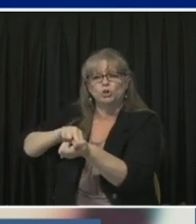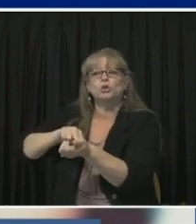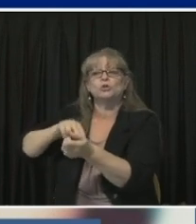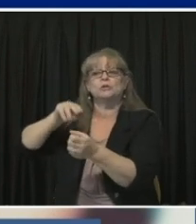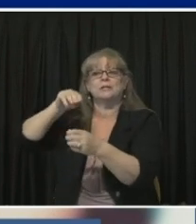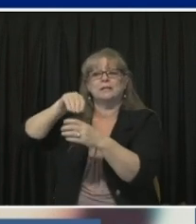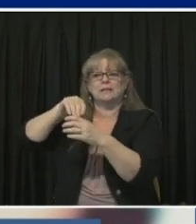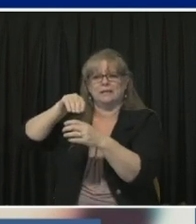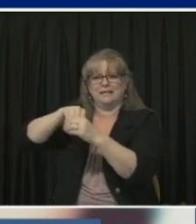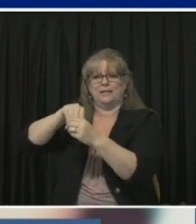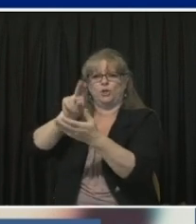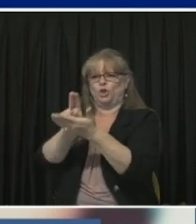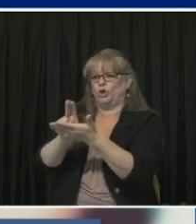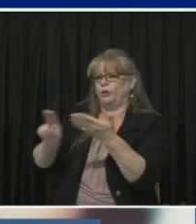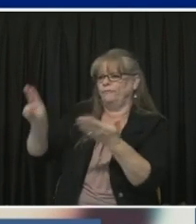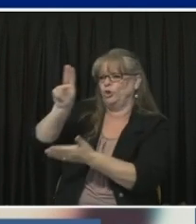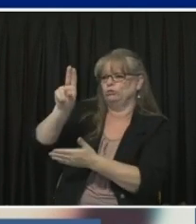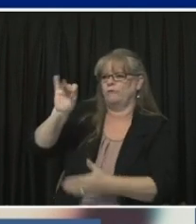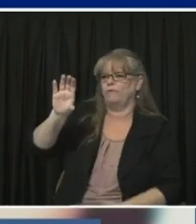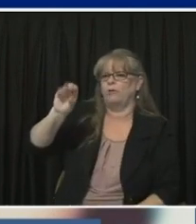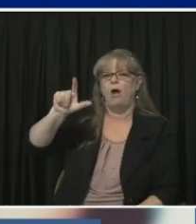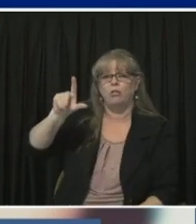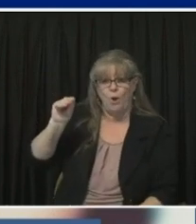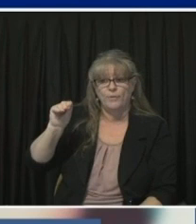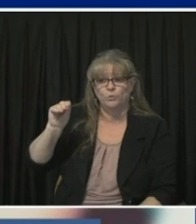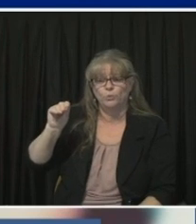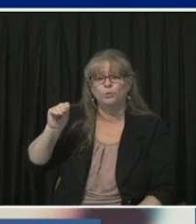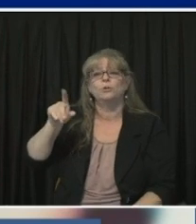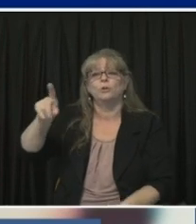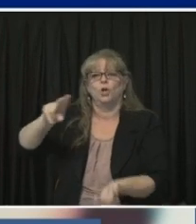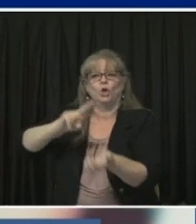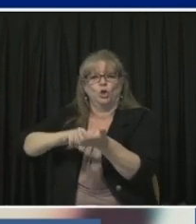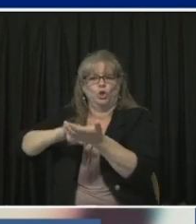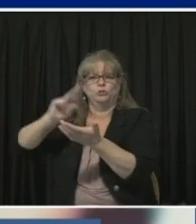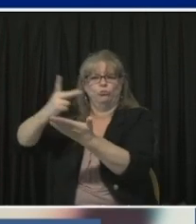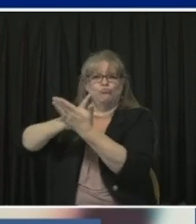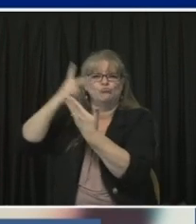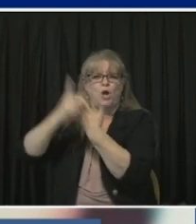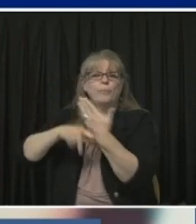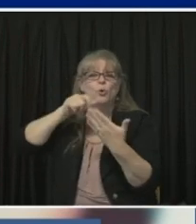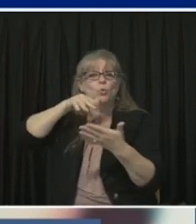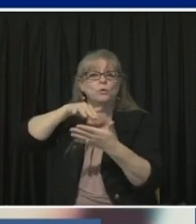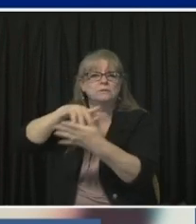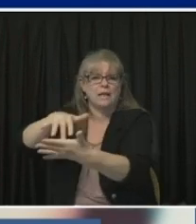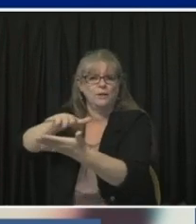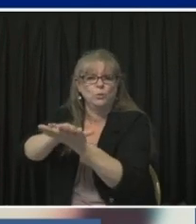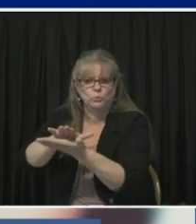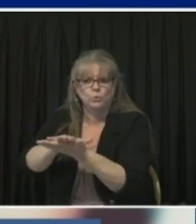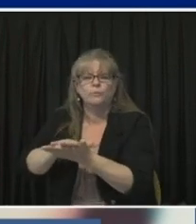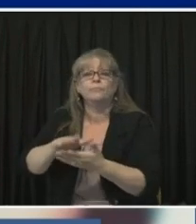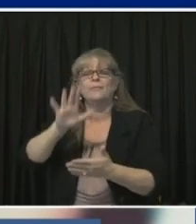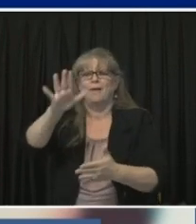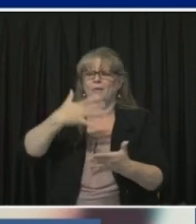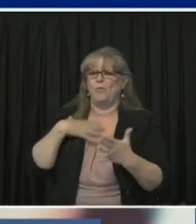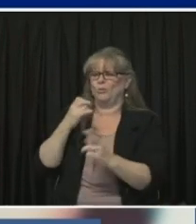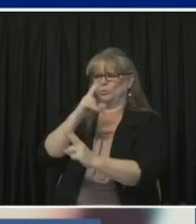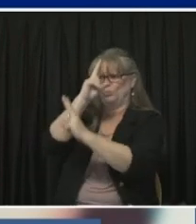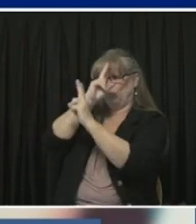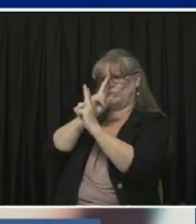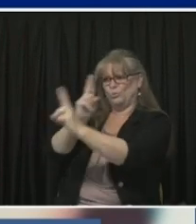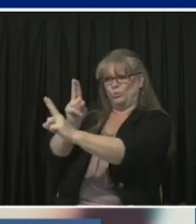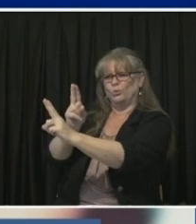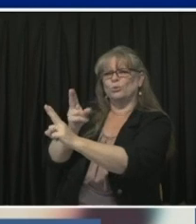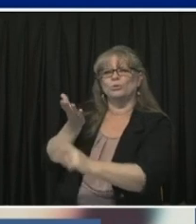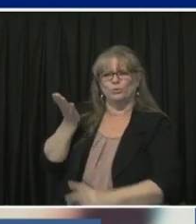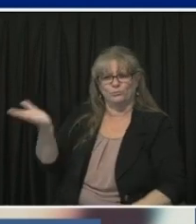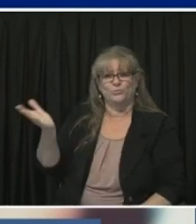Colorado College of Nursing. It's my honor on National Nurses Day to really highlight the critical role that nurses are playing across